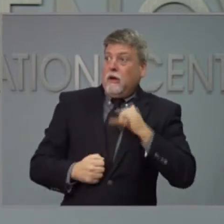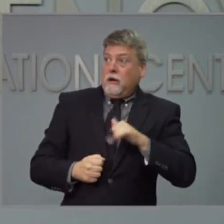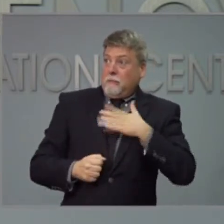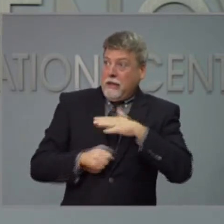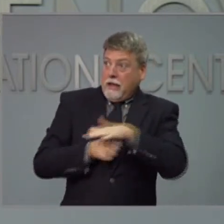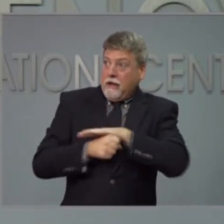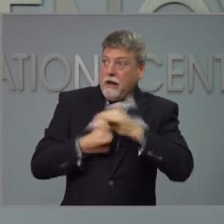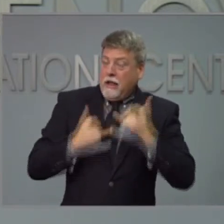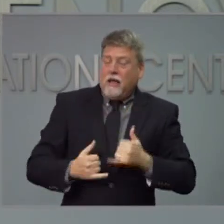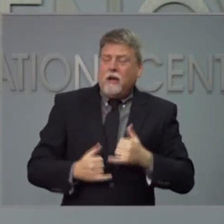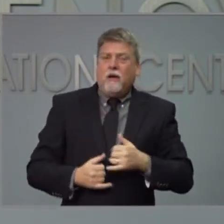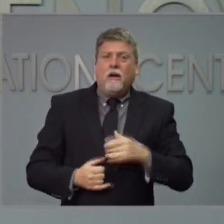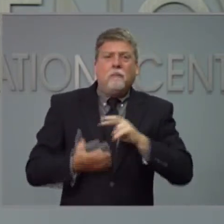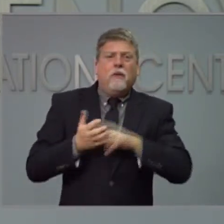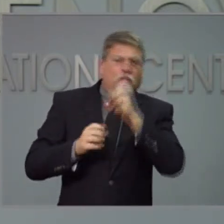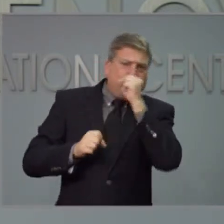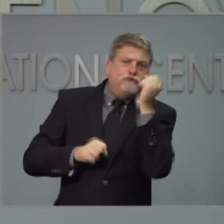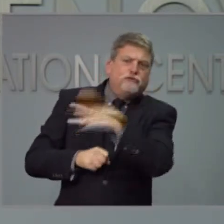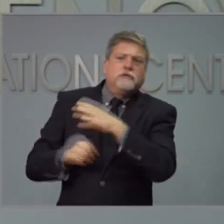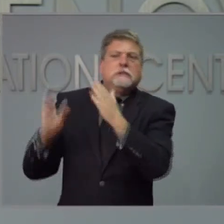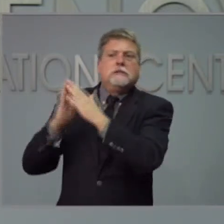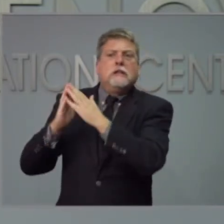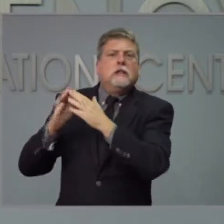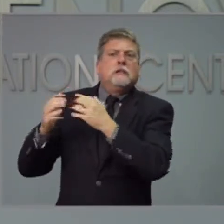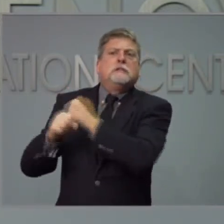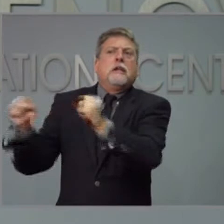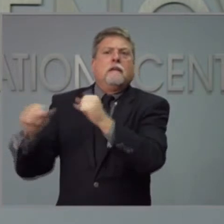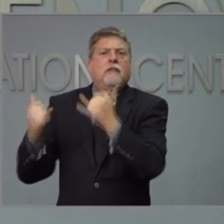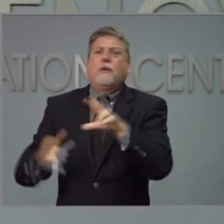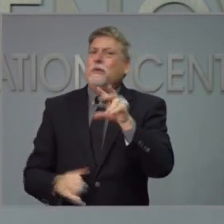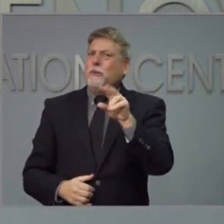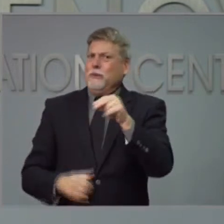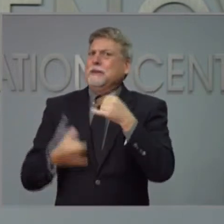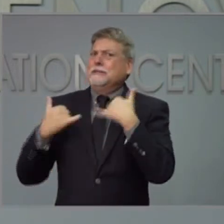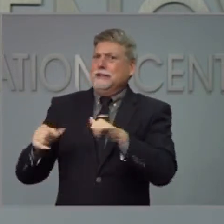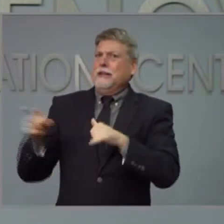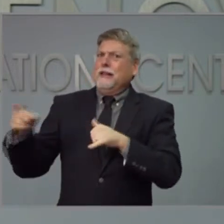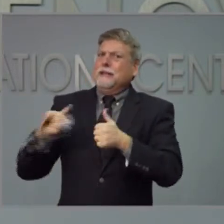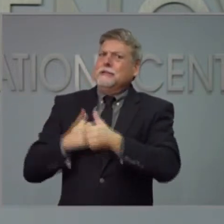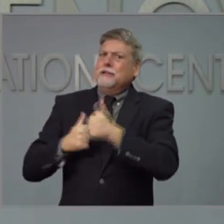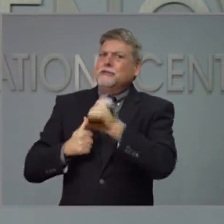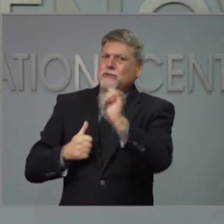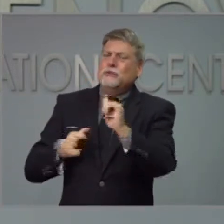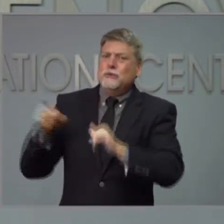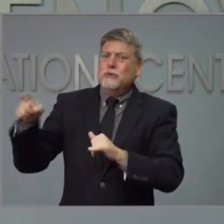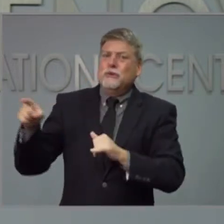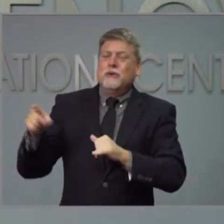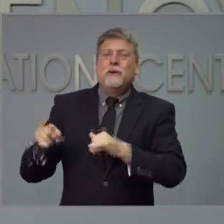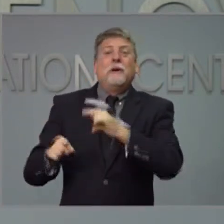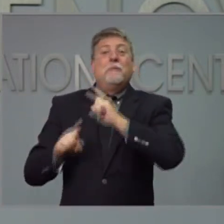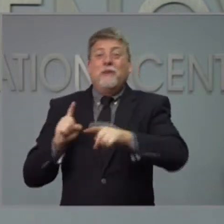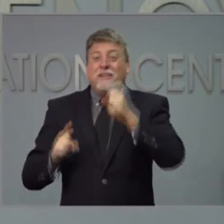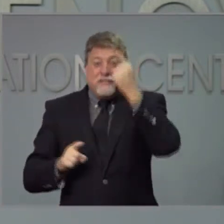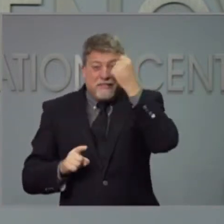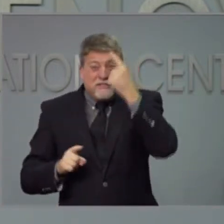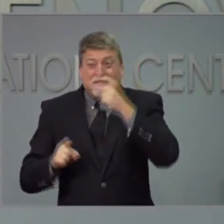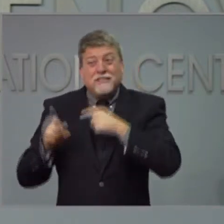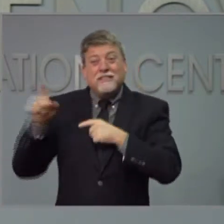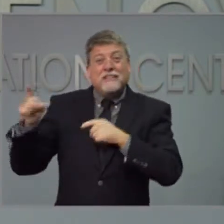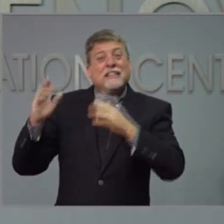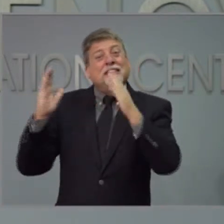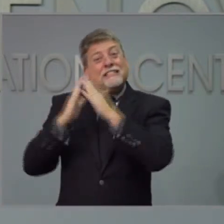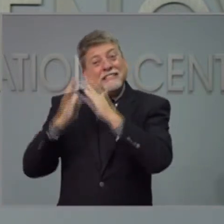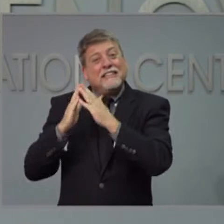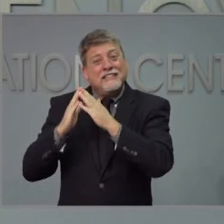about our urban areas, because our urban areas continue to be a place that just from the sheer numbers put up